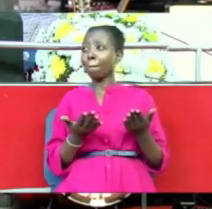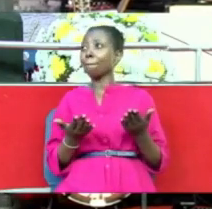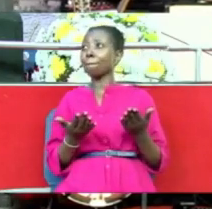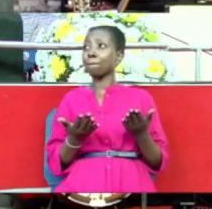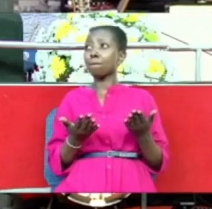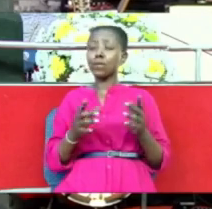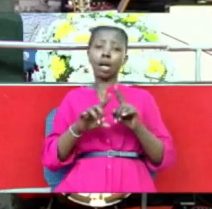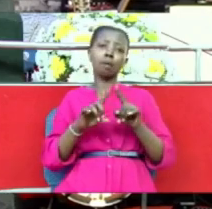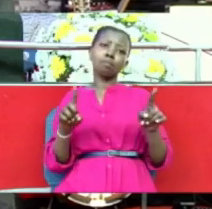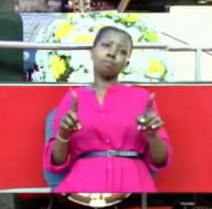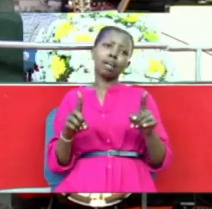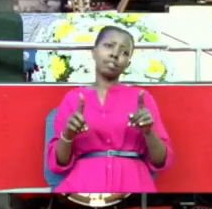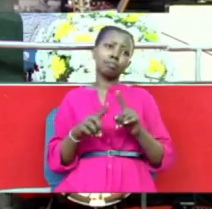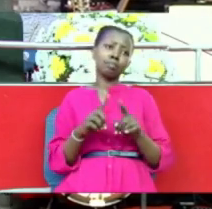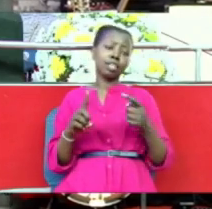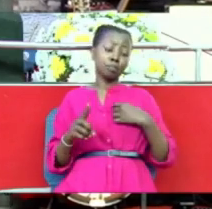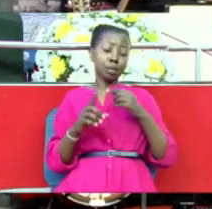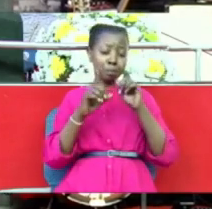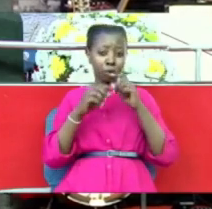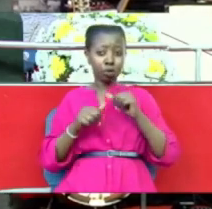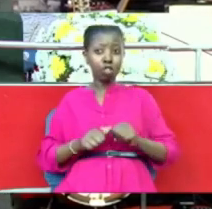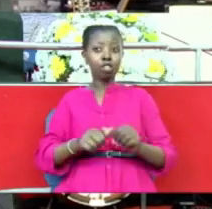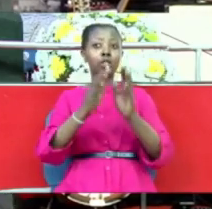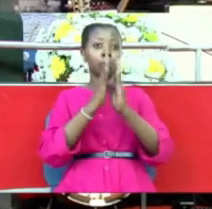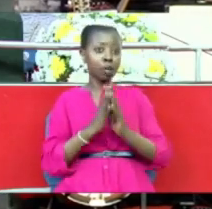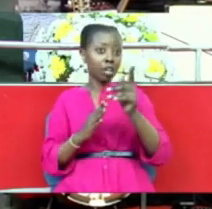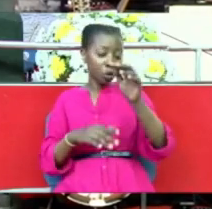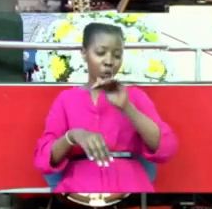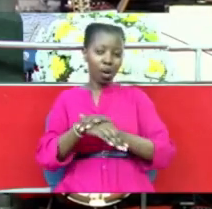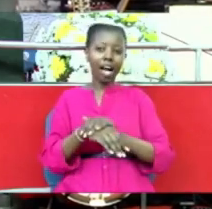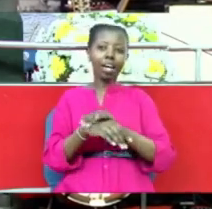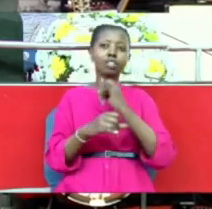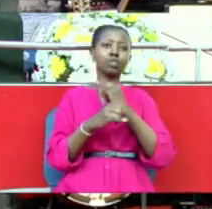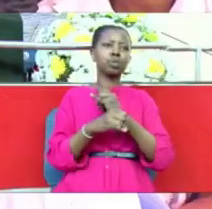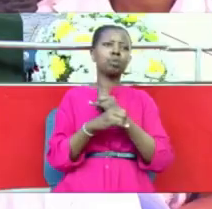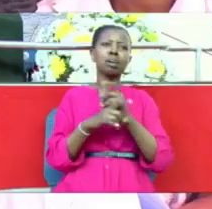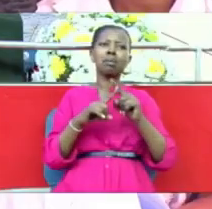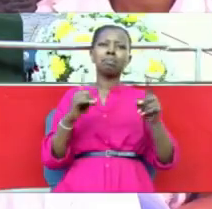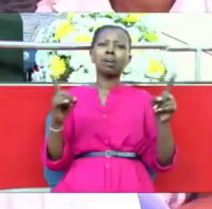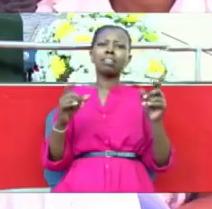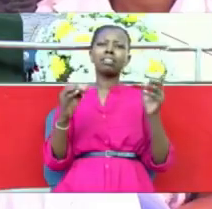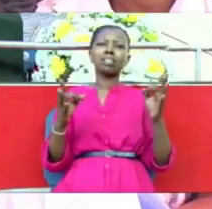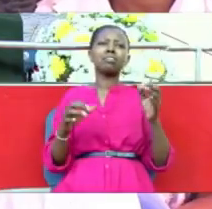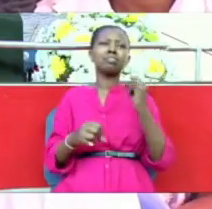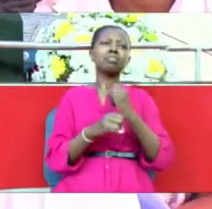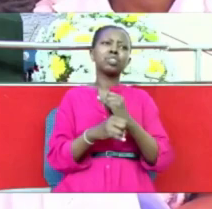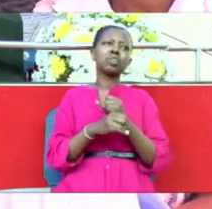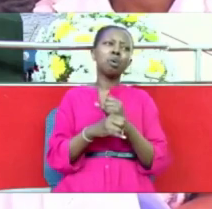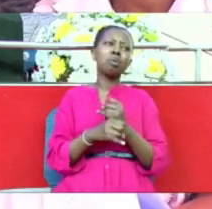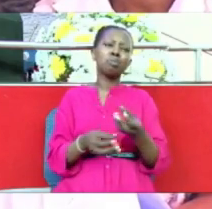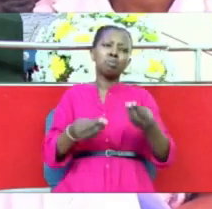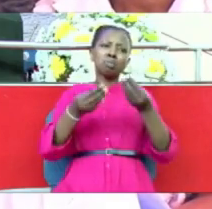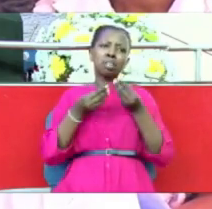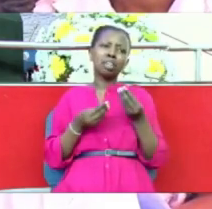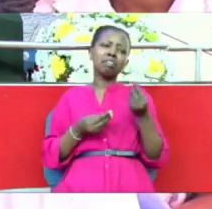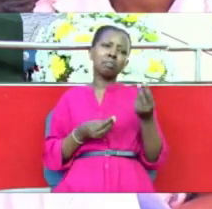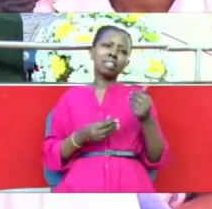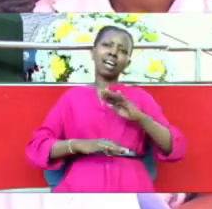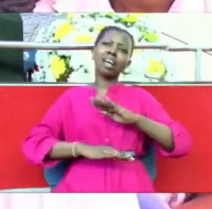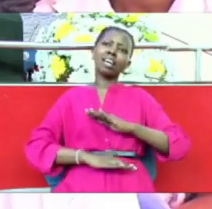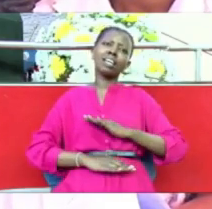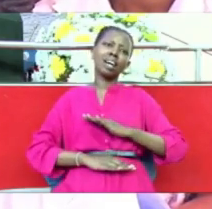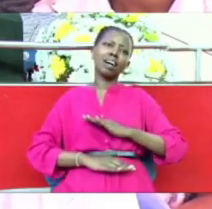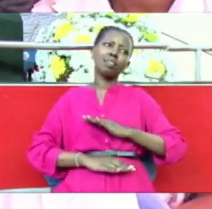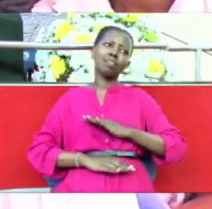But I will still pray for you to get a job, right? But if the job is not satisfying you, ask the Lord, what is